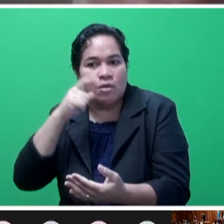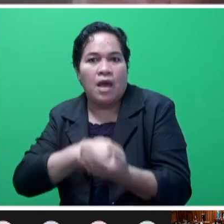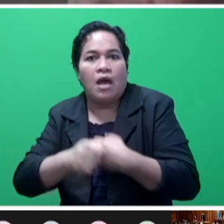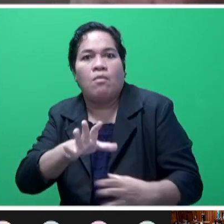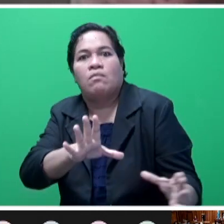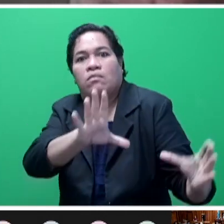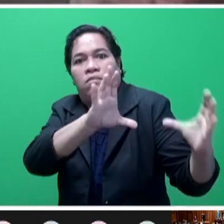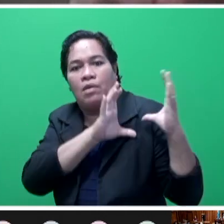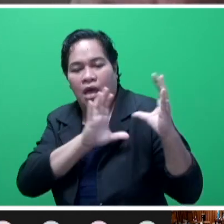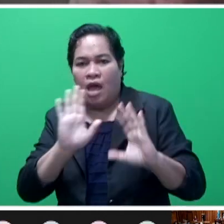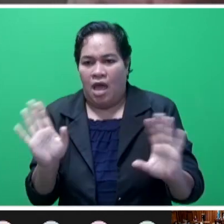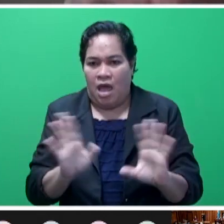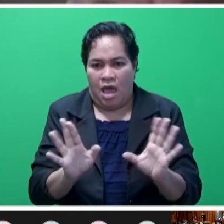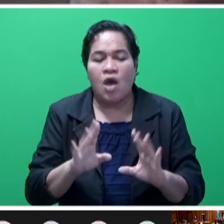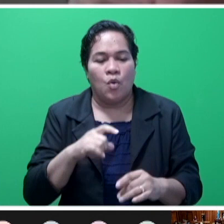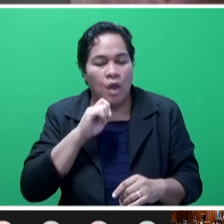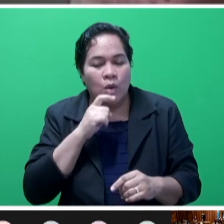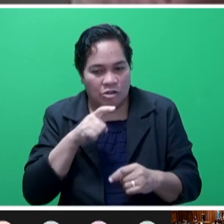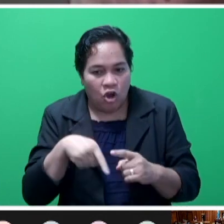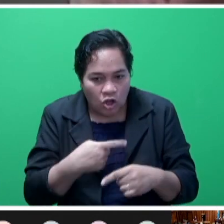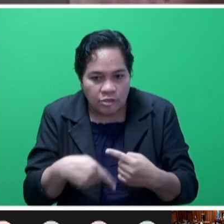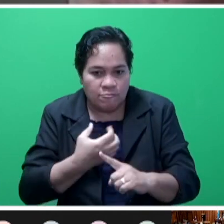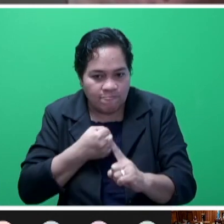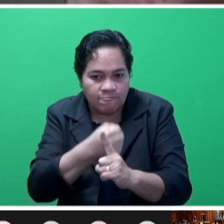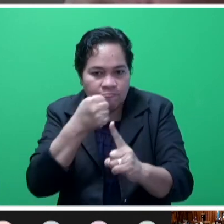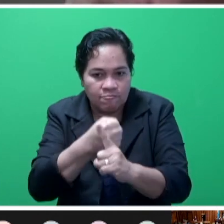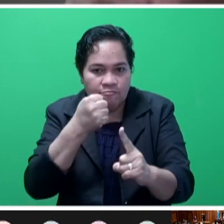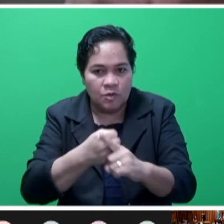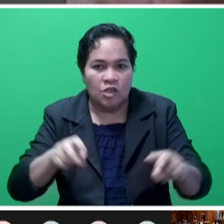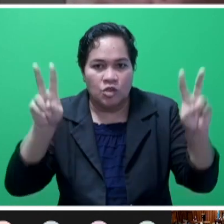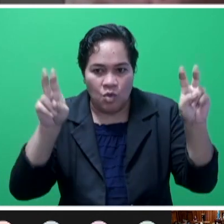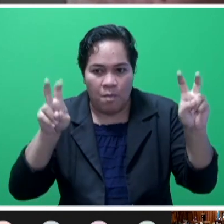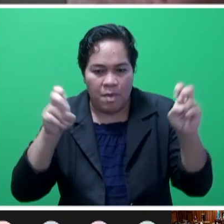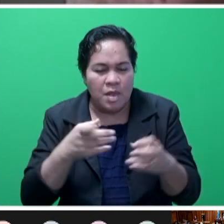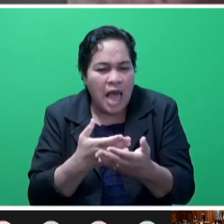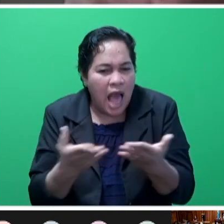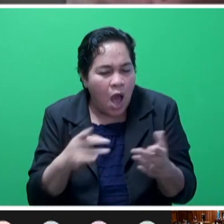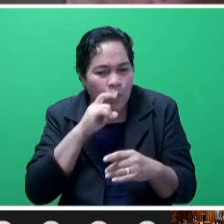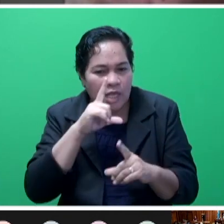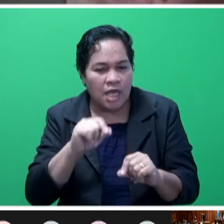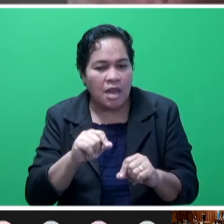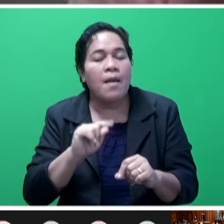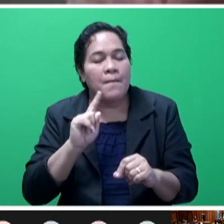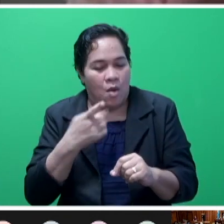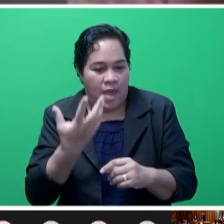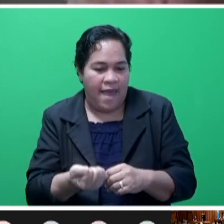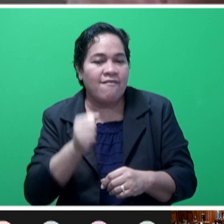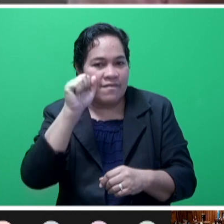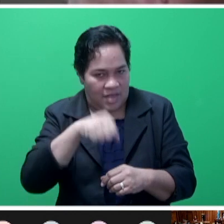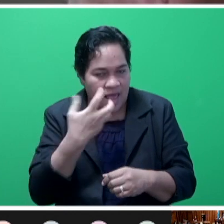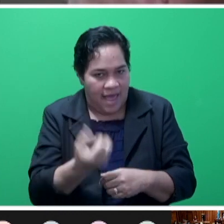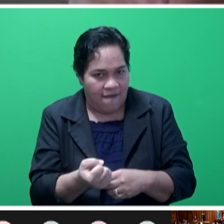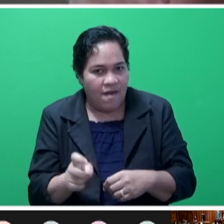So we will pursue with this topic and see how much more we can do, but we still have a values education curriculum that